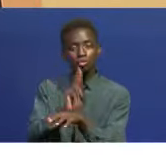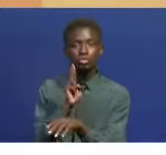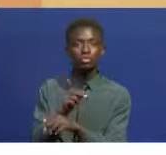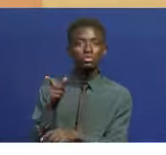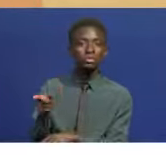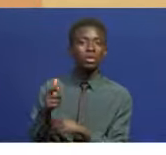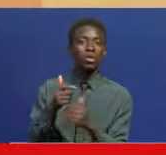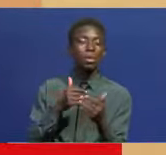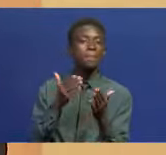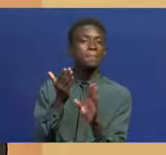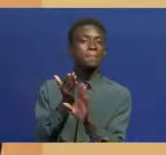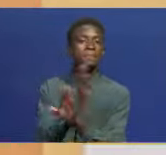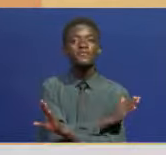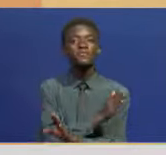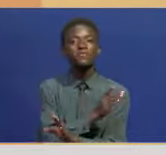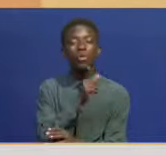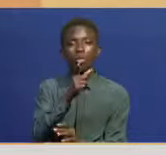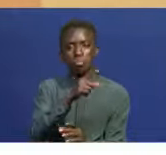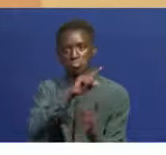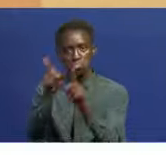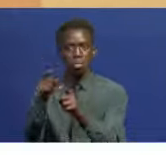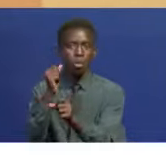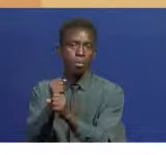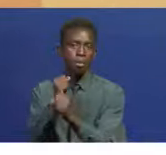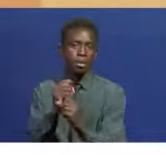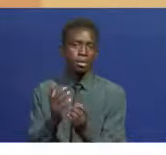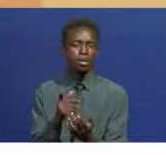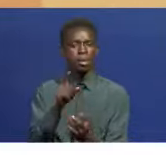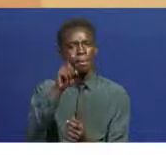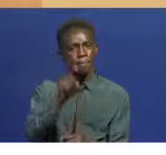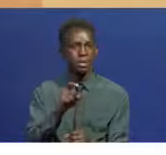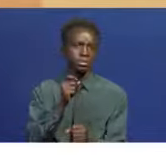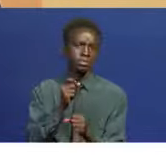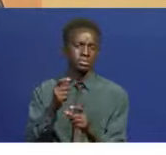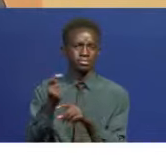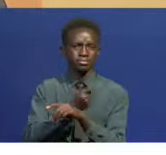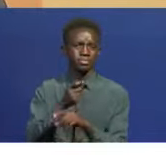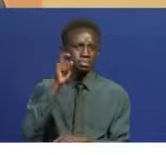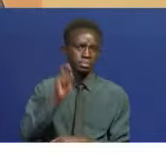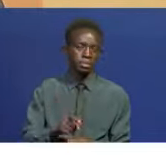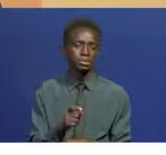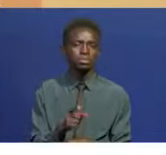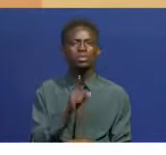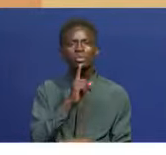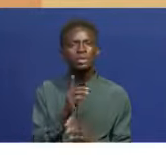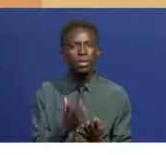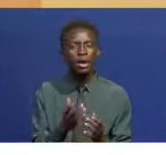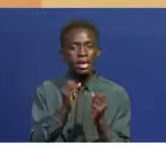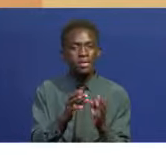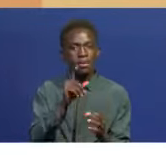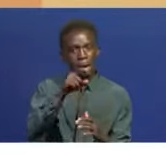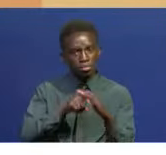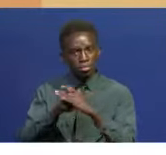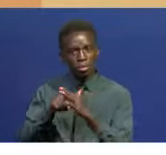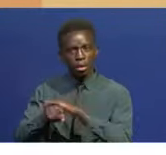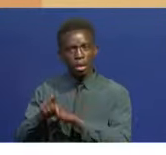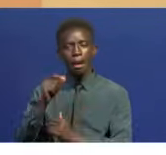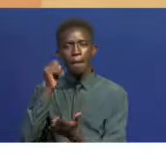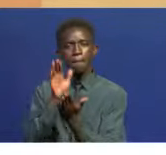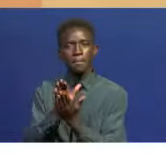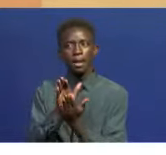mace before we deploy you. We had to do that. So we are saying that if you come to a bank, right, we have this kind of a